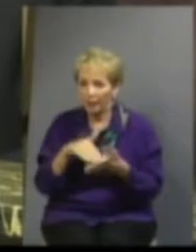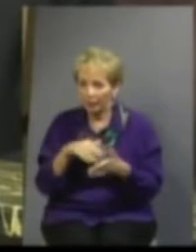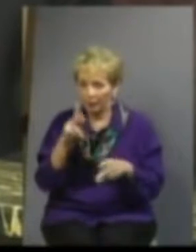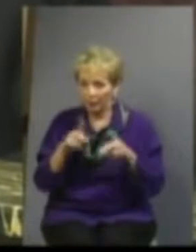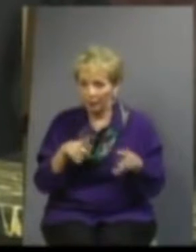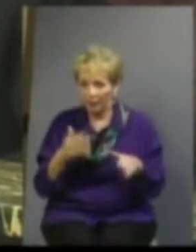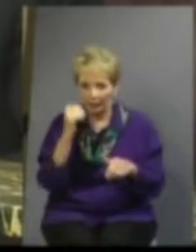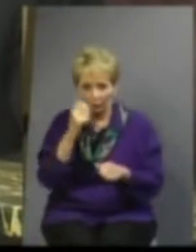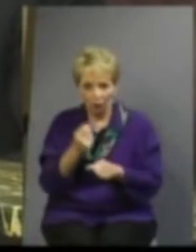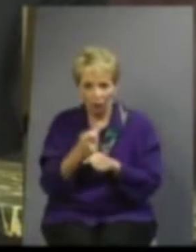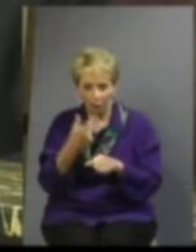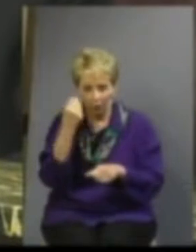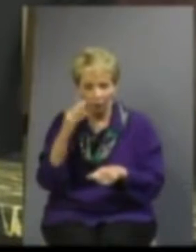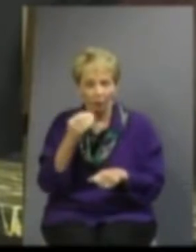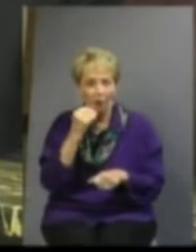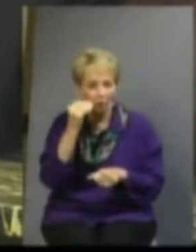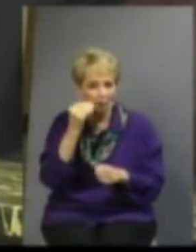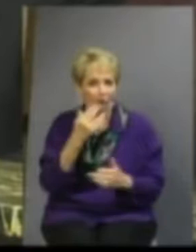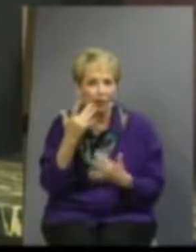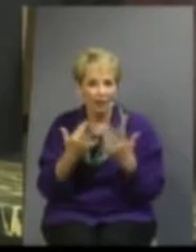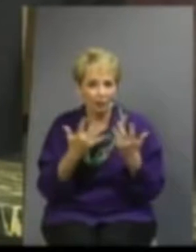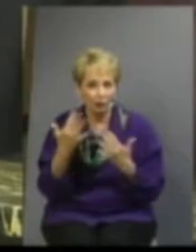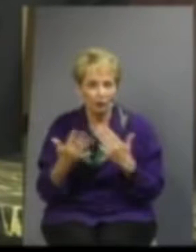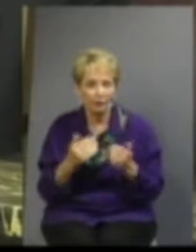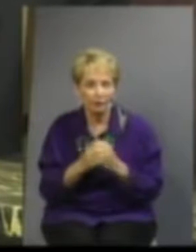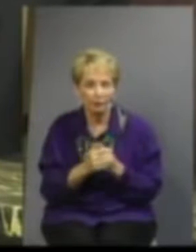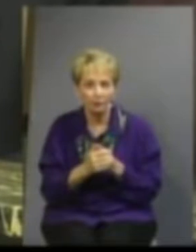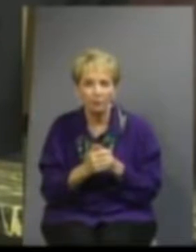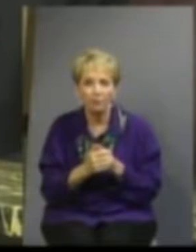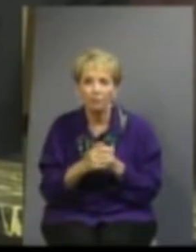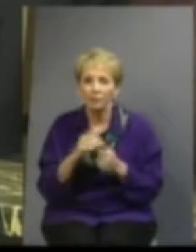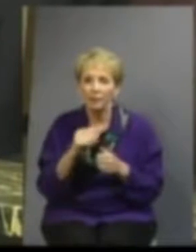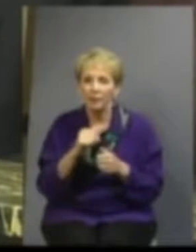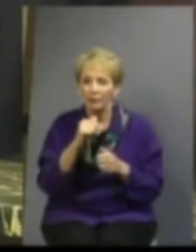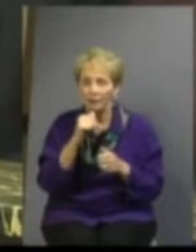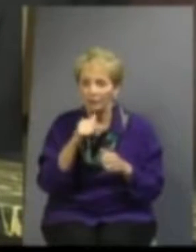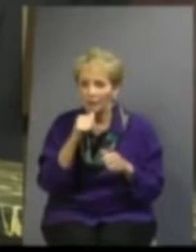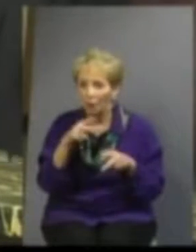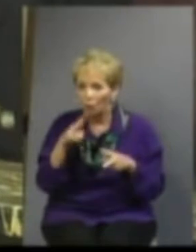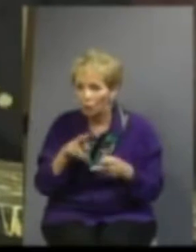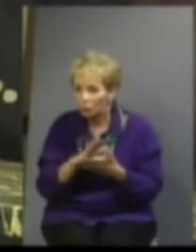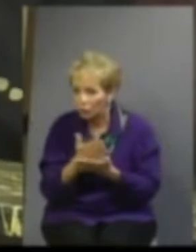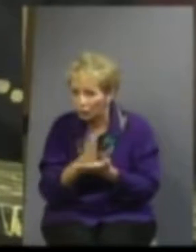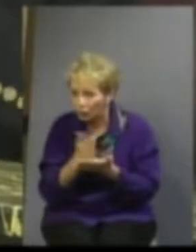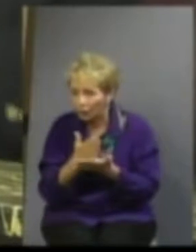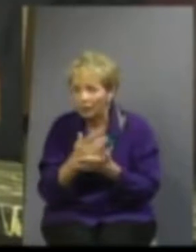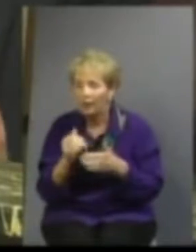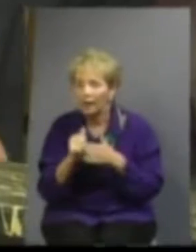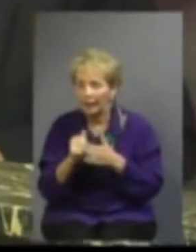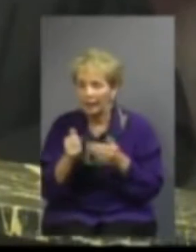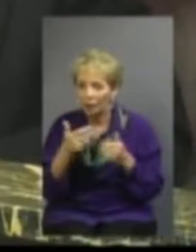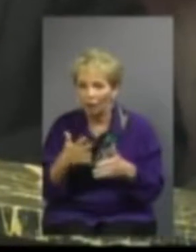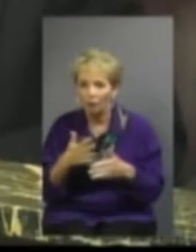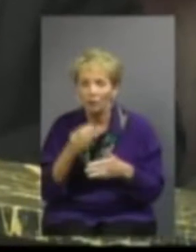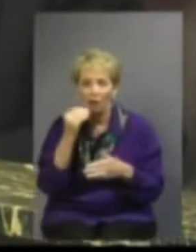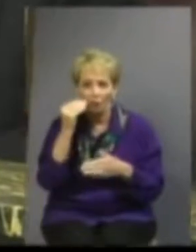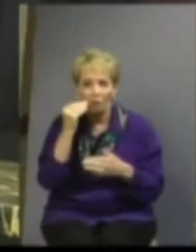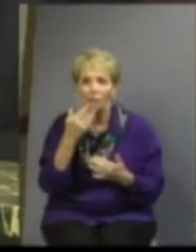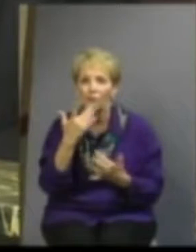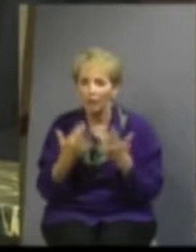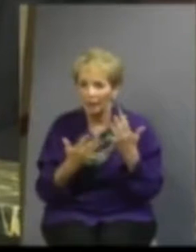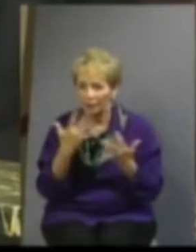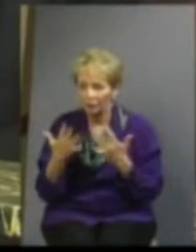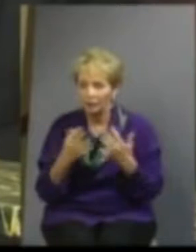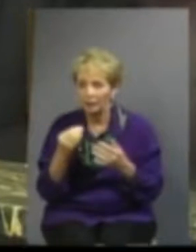die each year as a result of home fires. And whereas unattended cooking appliances are the leading cause of home structure fires